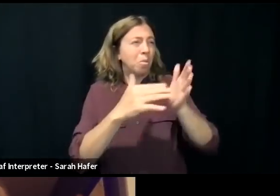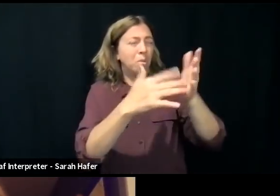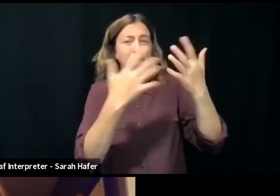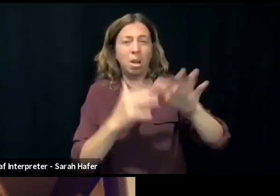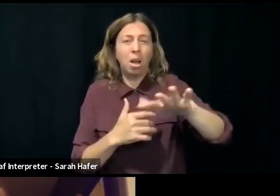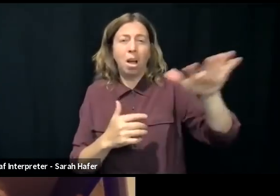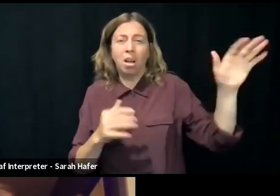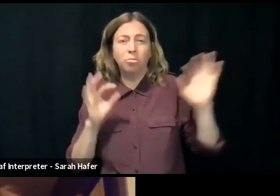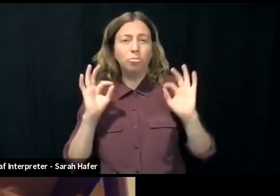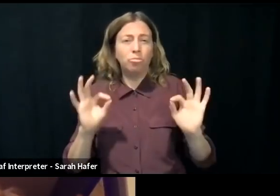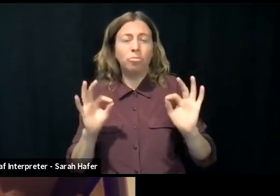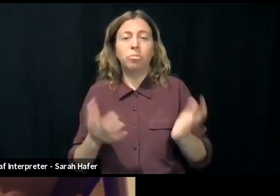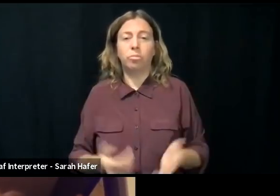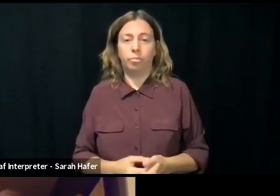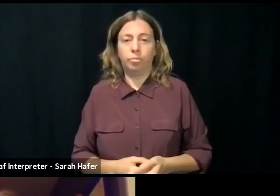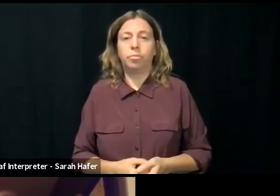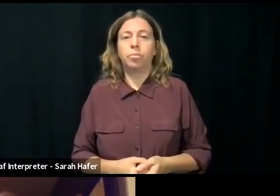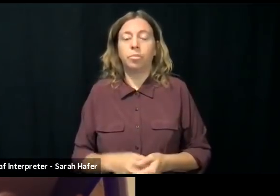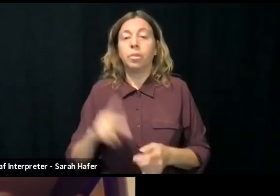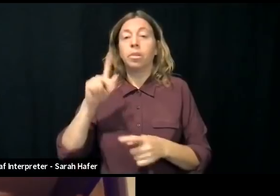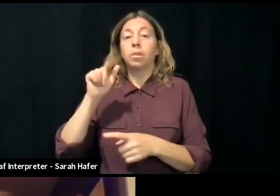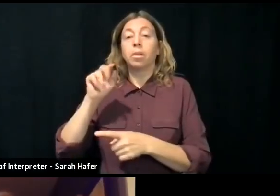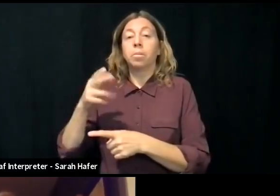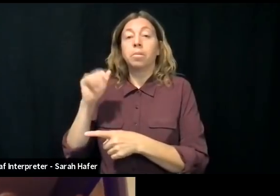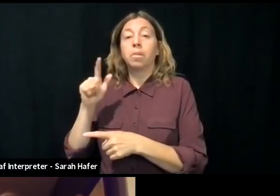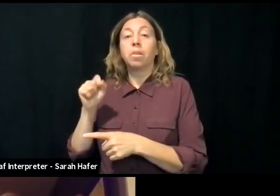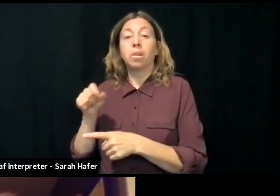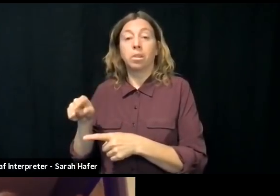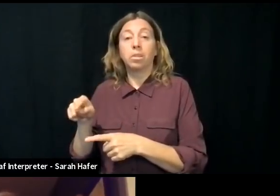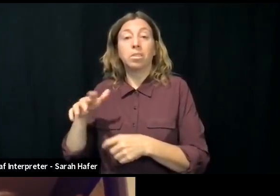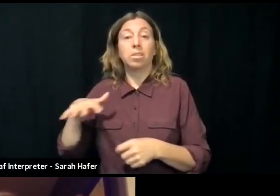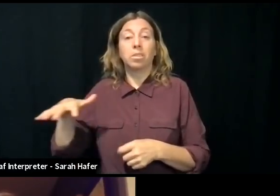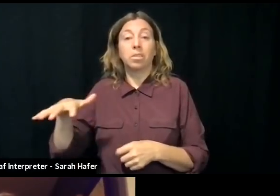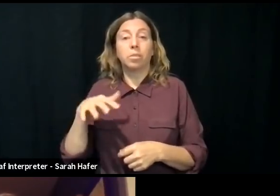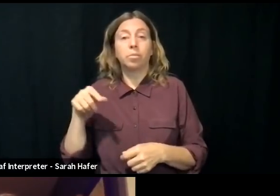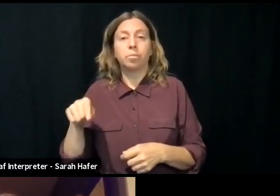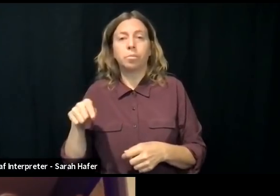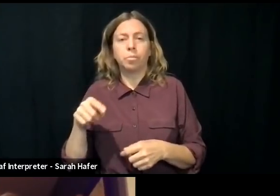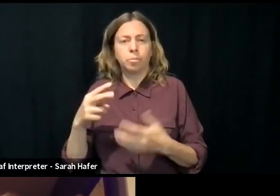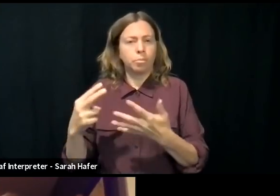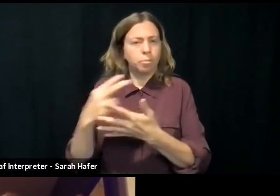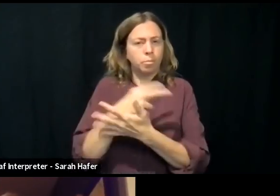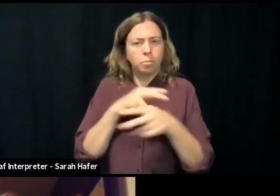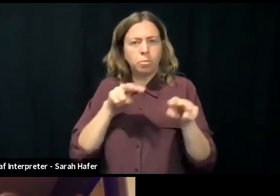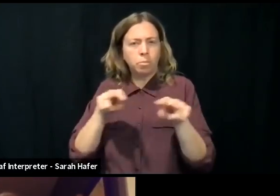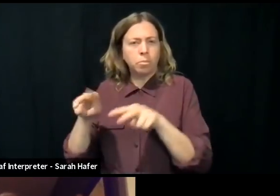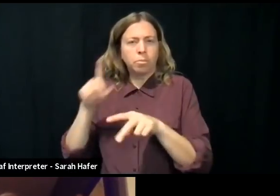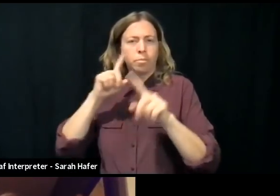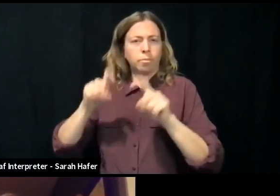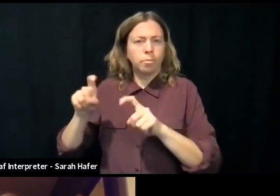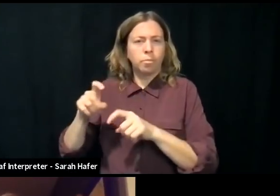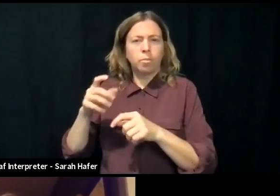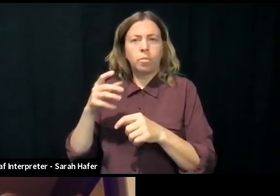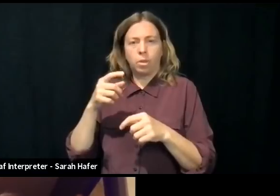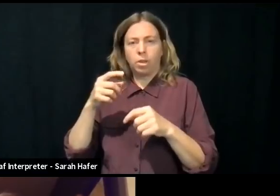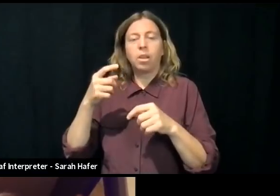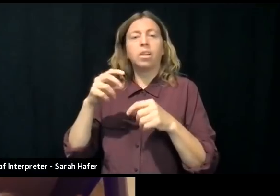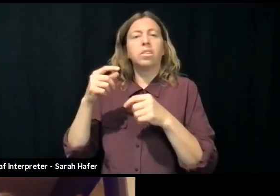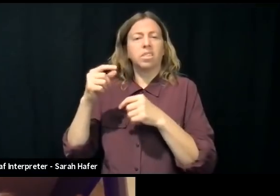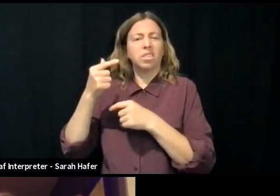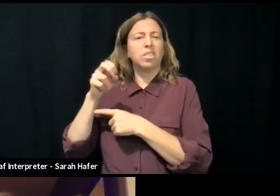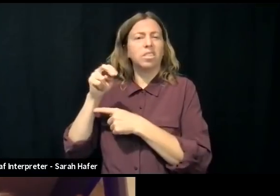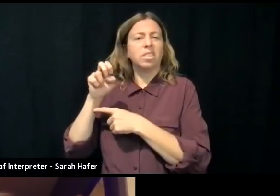of our breakthrough cases are referred for testing and genetic analysis. Thank you. The next question is from Rachel. Is there a breakdown